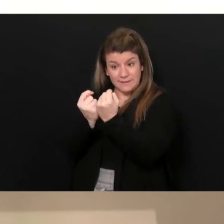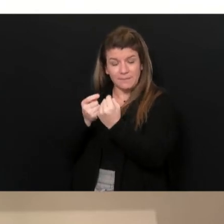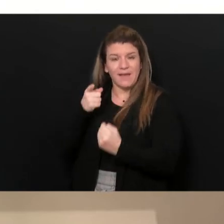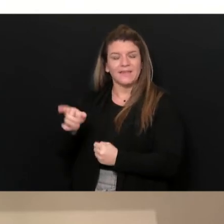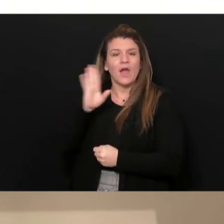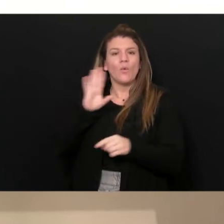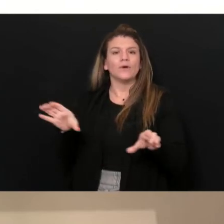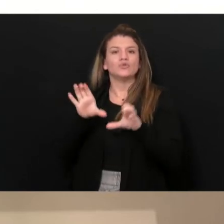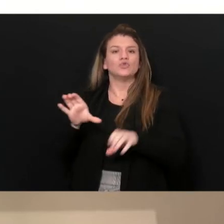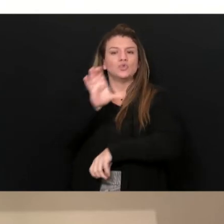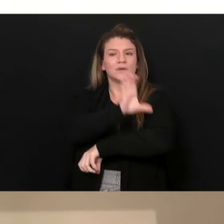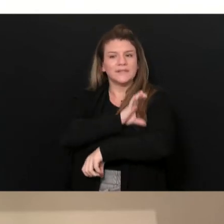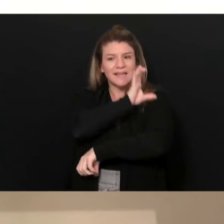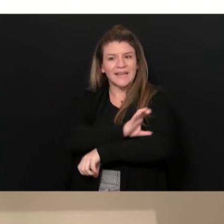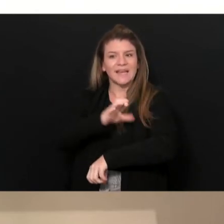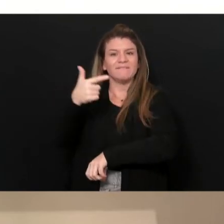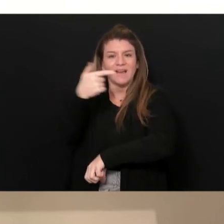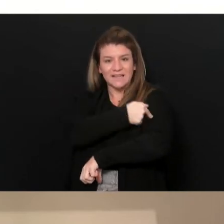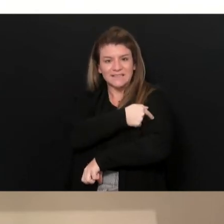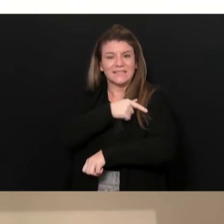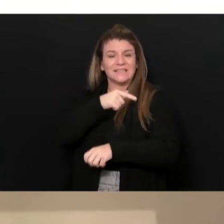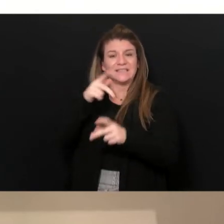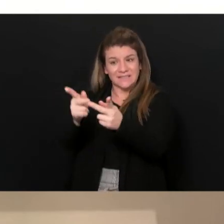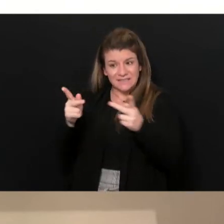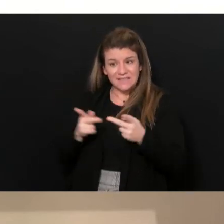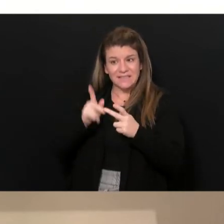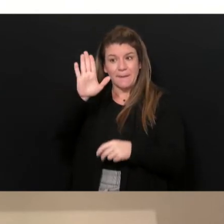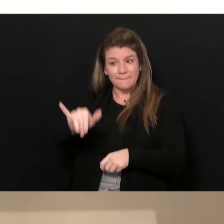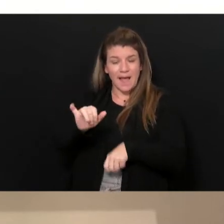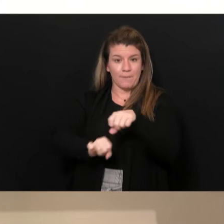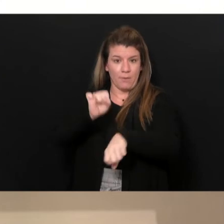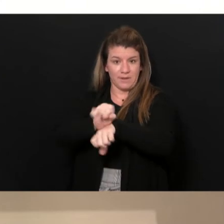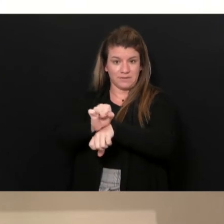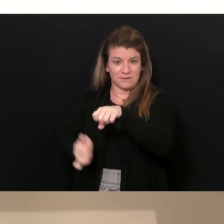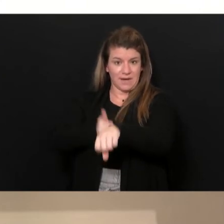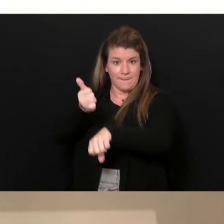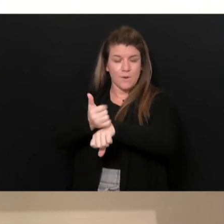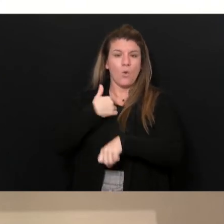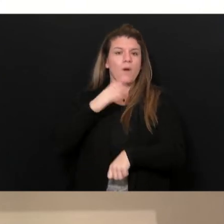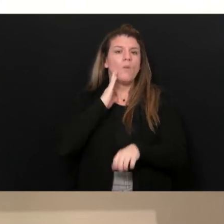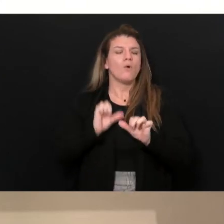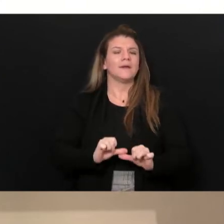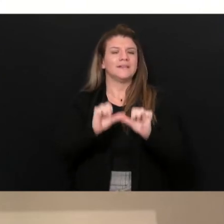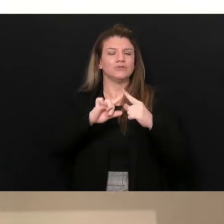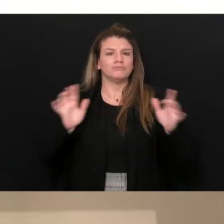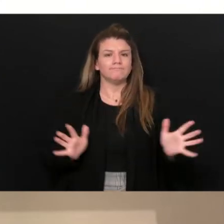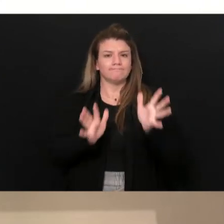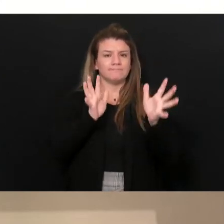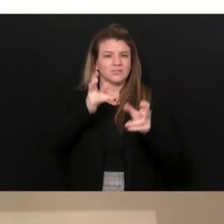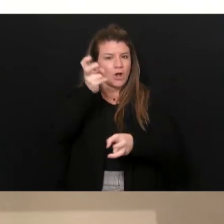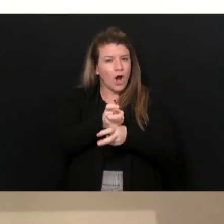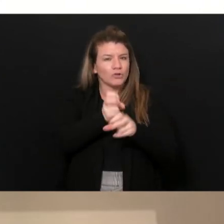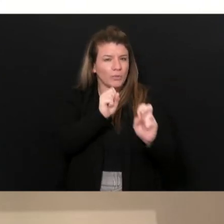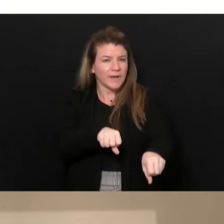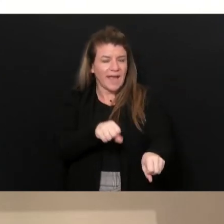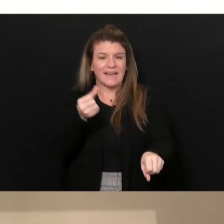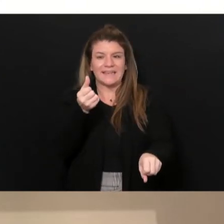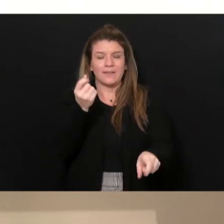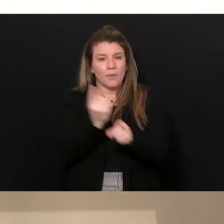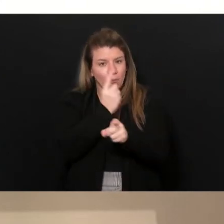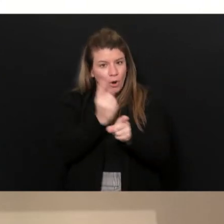clinic vaccine sites by appointment. We will continue to press as hard as we can in the